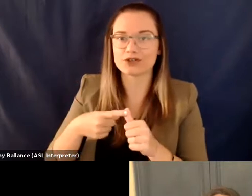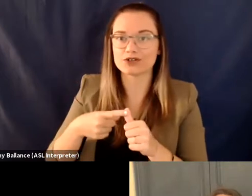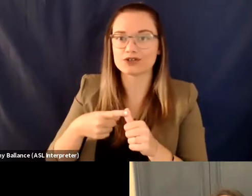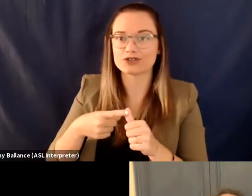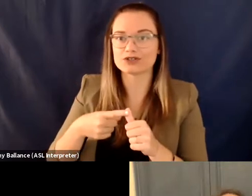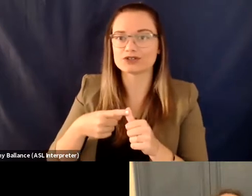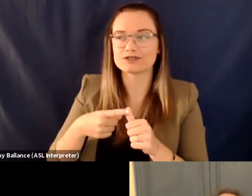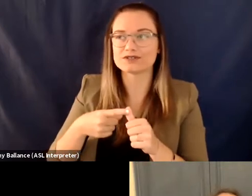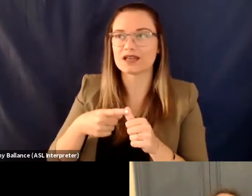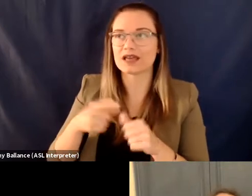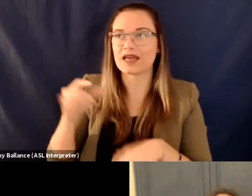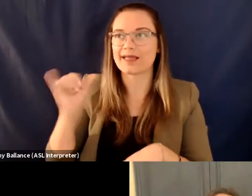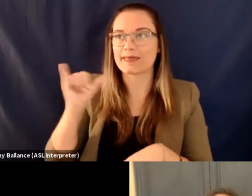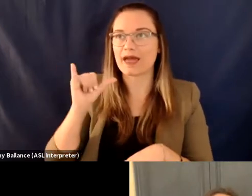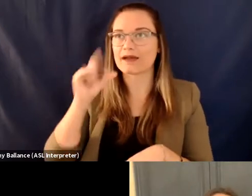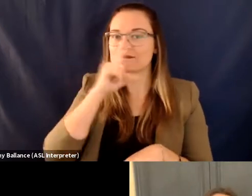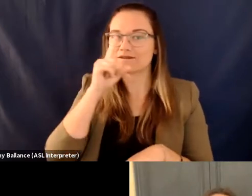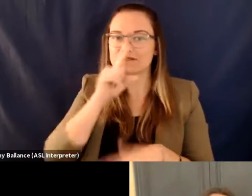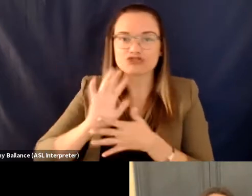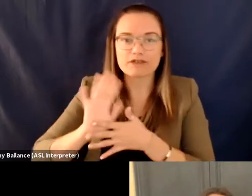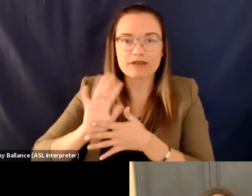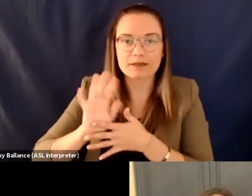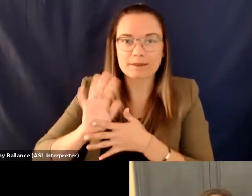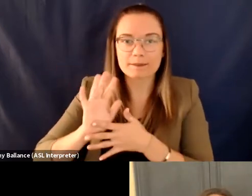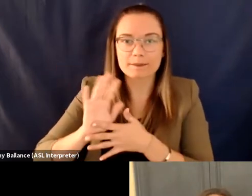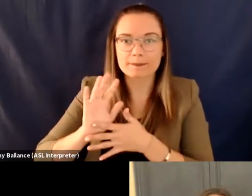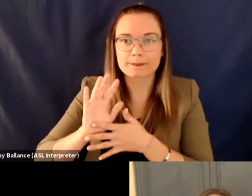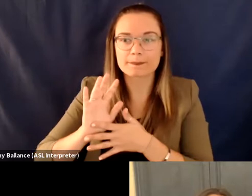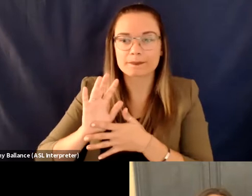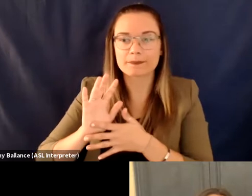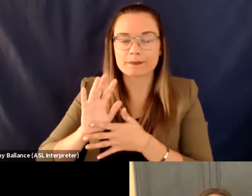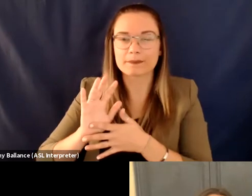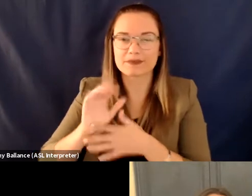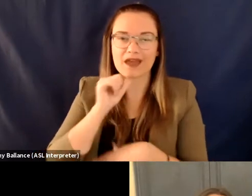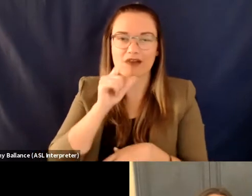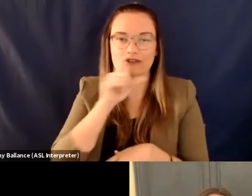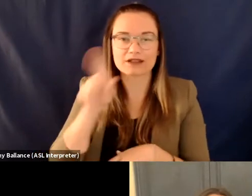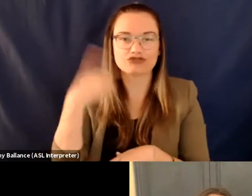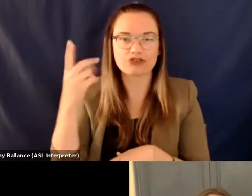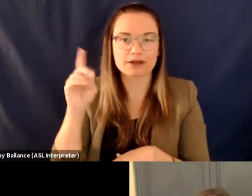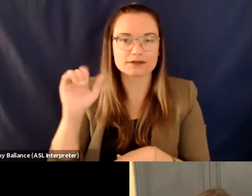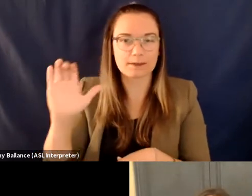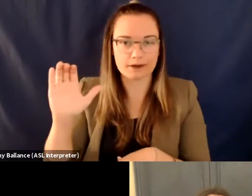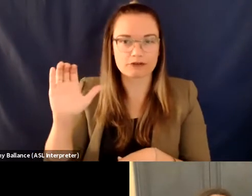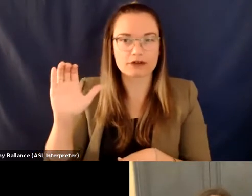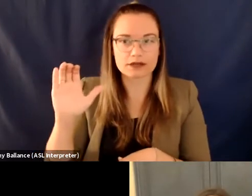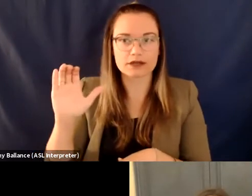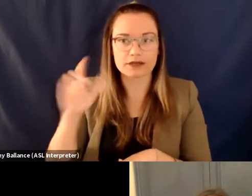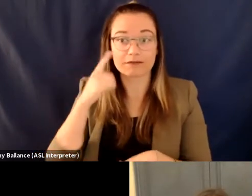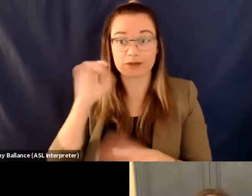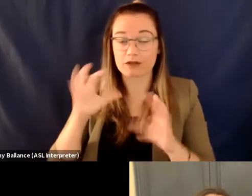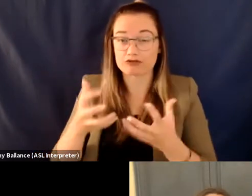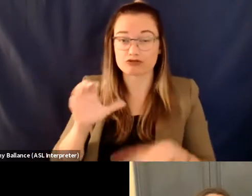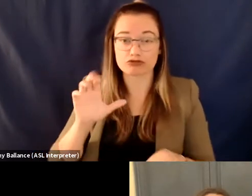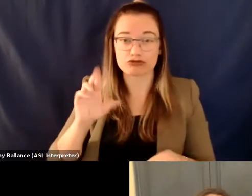kind of, it almost felt like a fiction film set, more than a documentary film set, in the sense that the crew was so